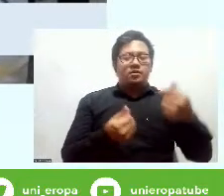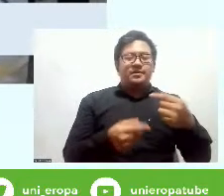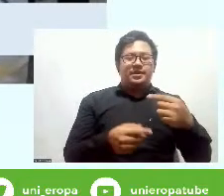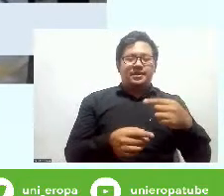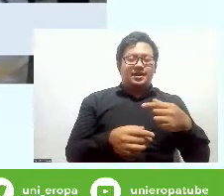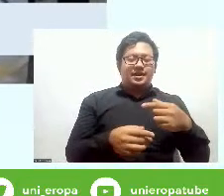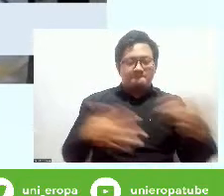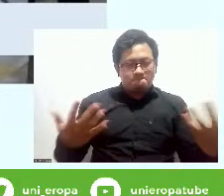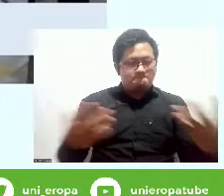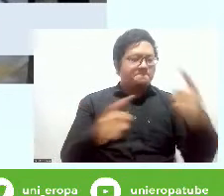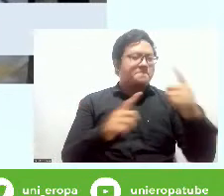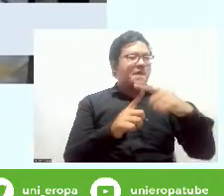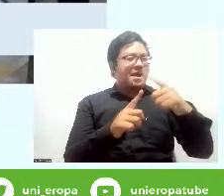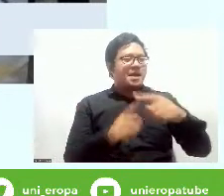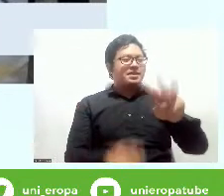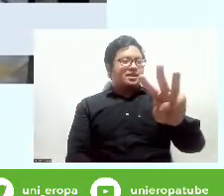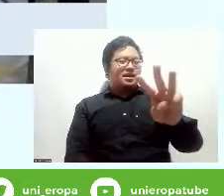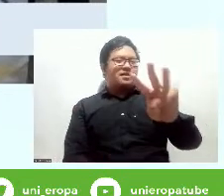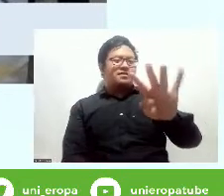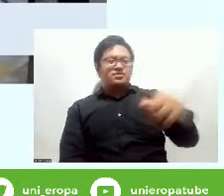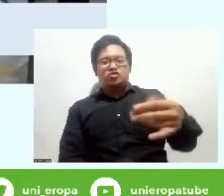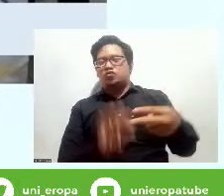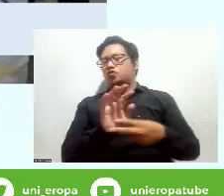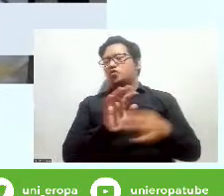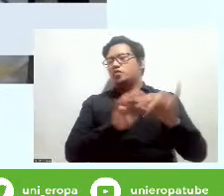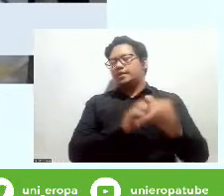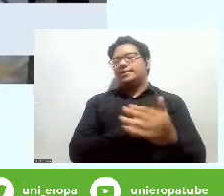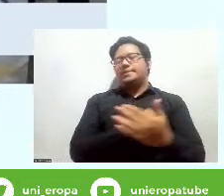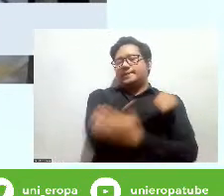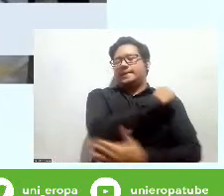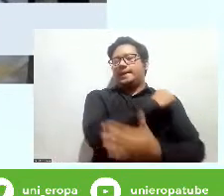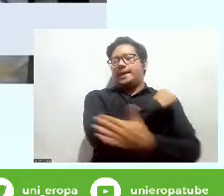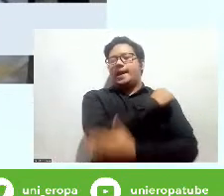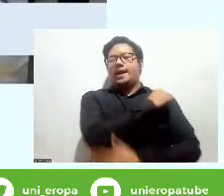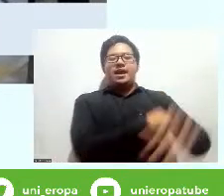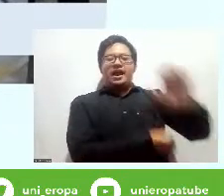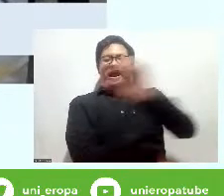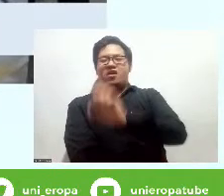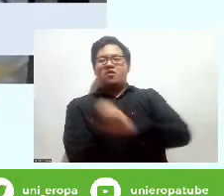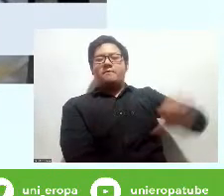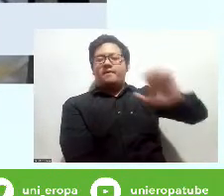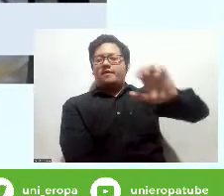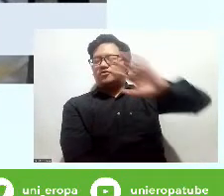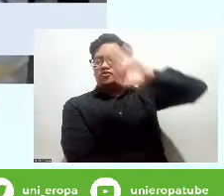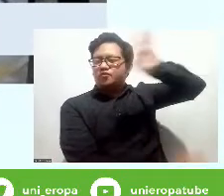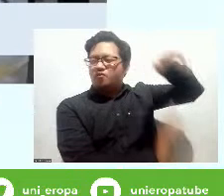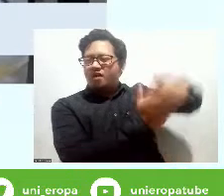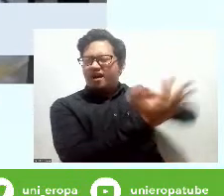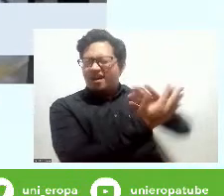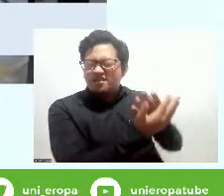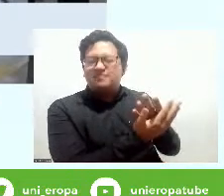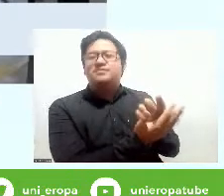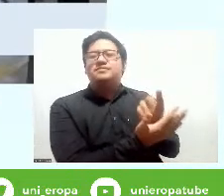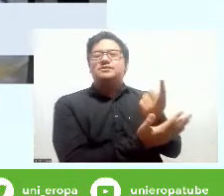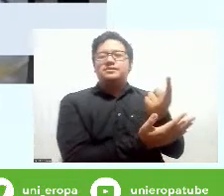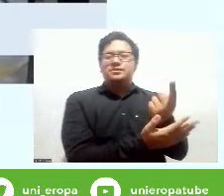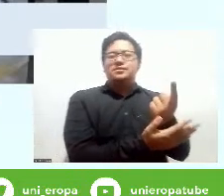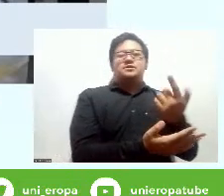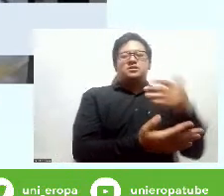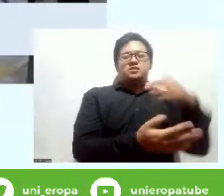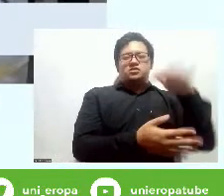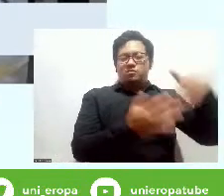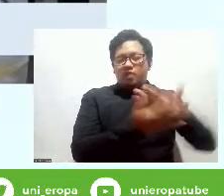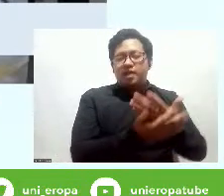to put single news plastik attentiveness Syaikh on the market timing semen